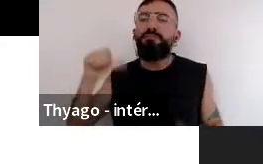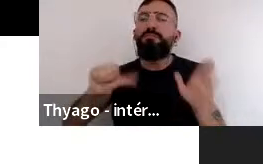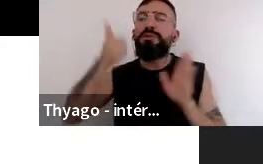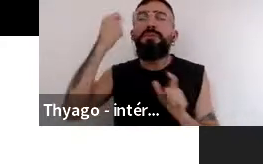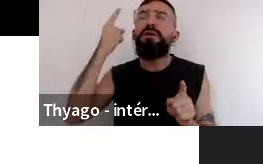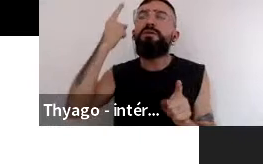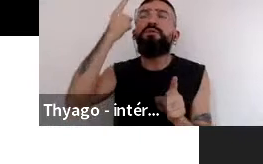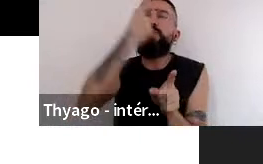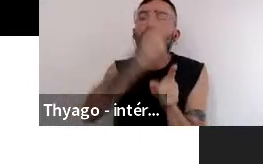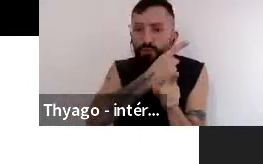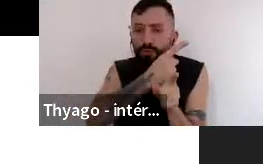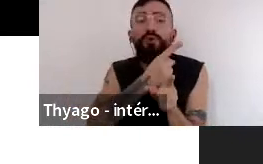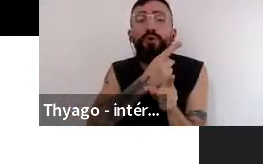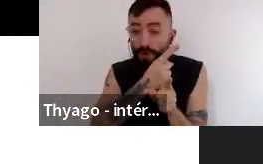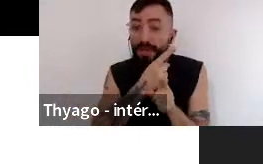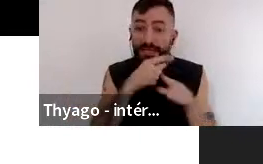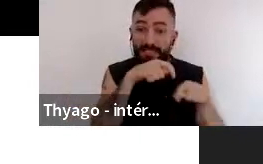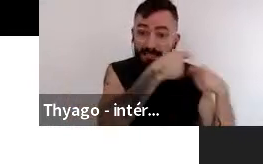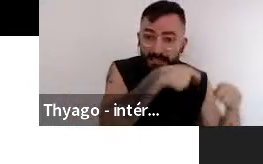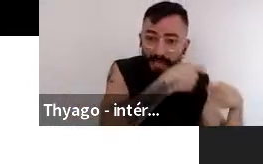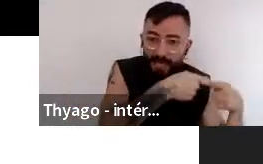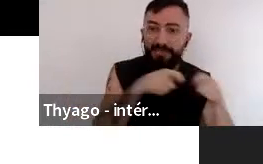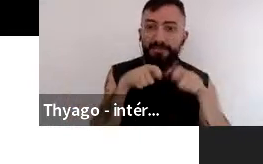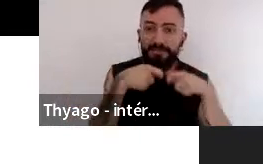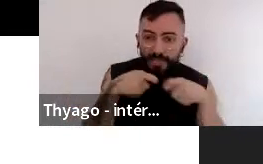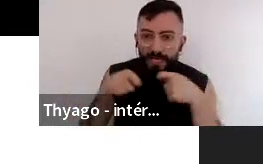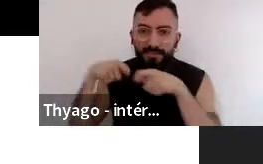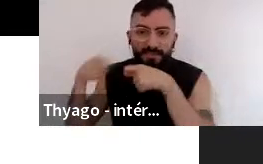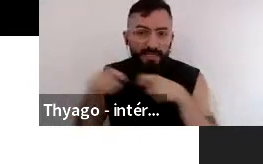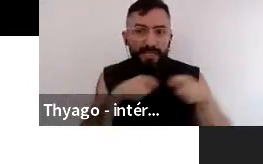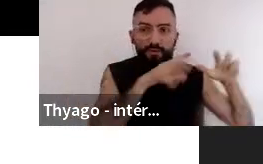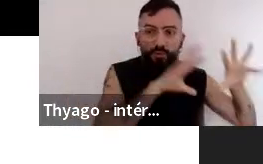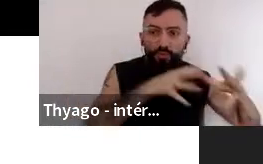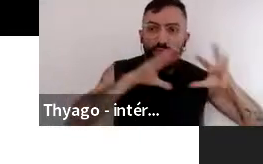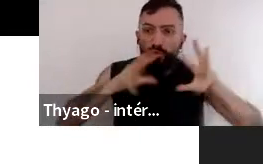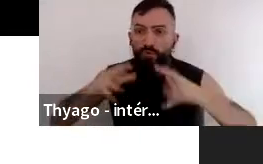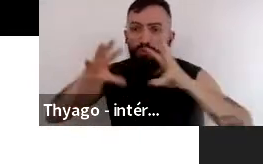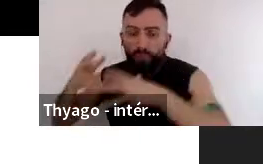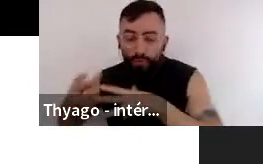found groups of signs that share the same